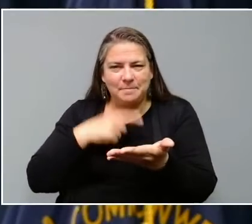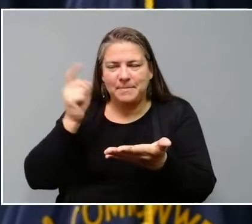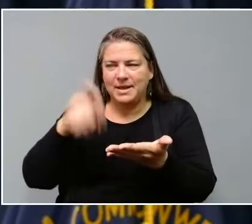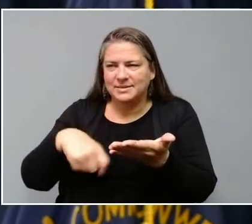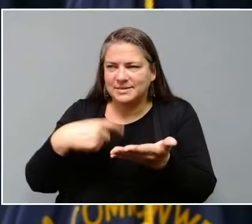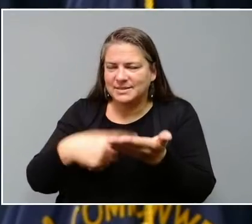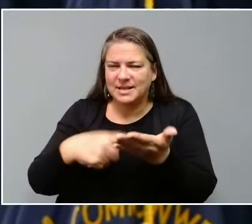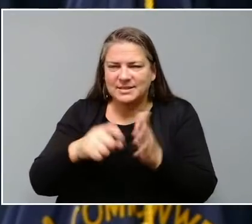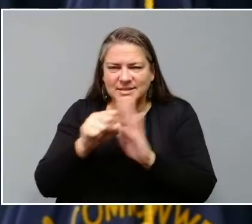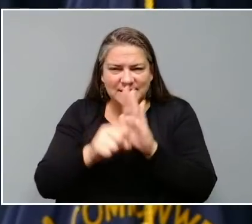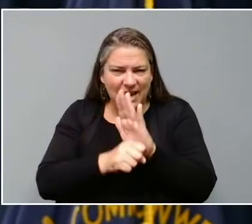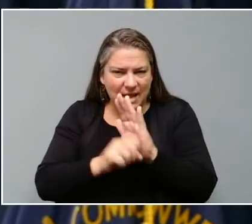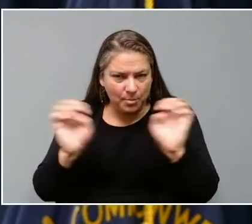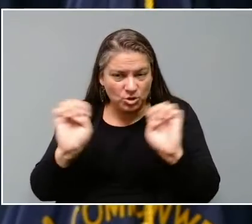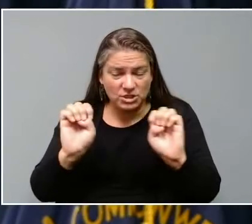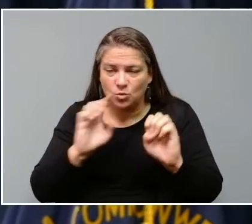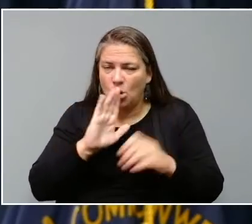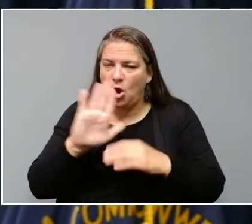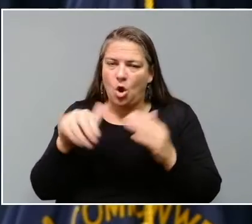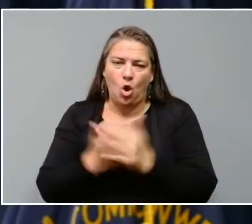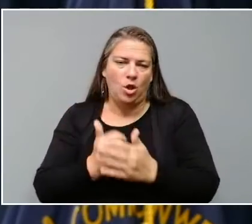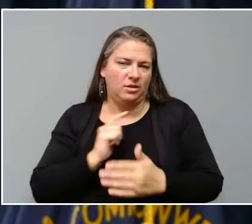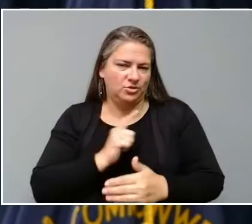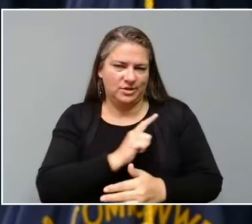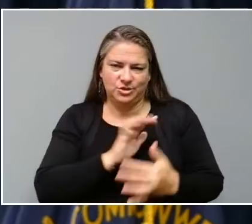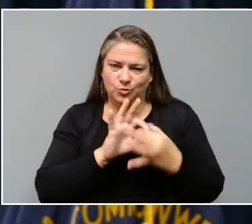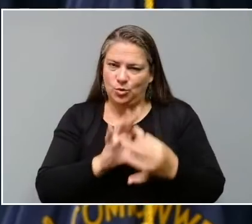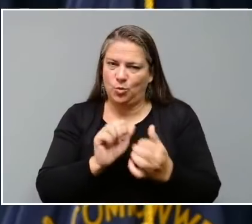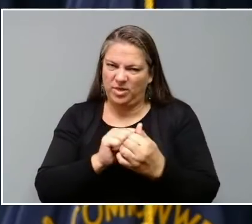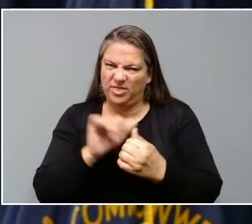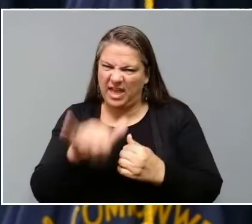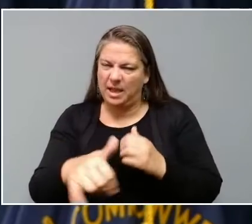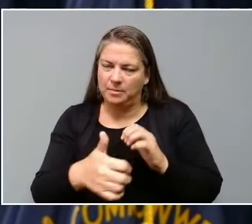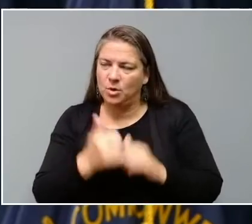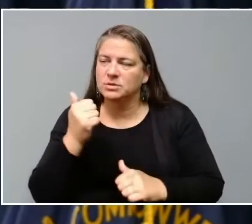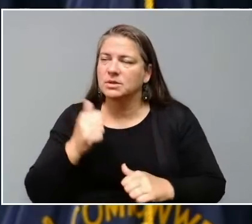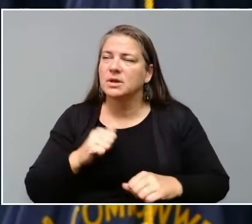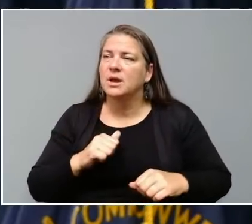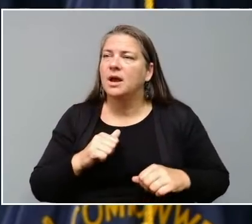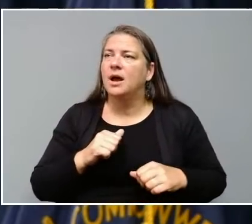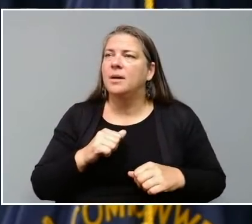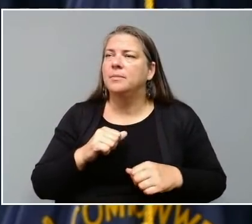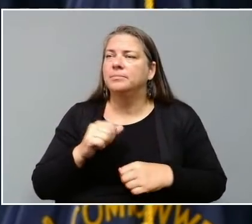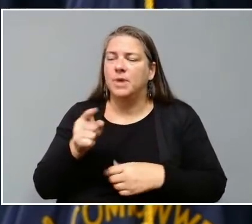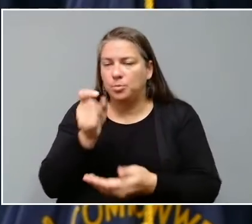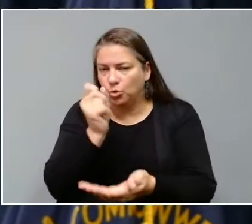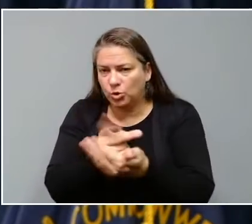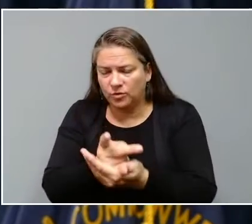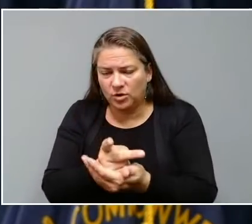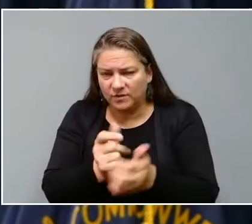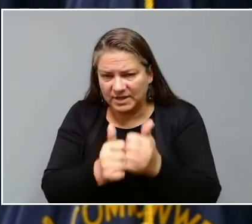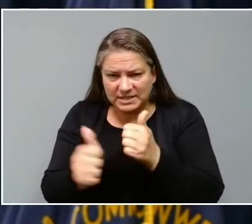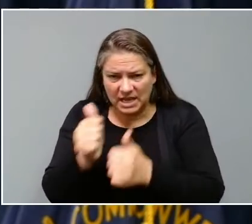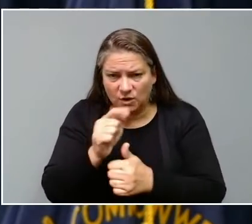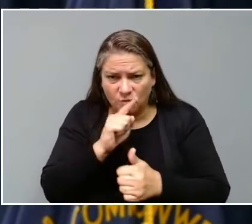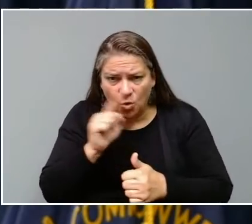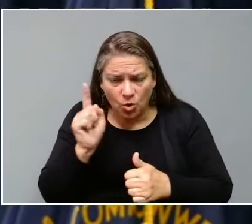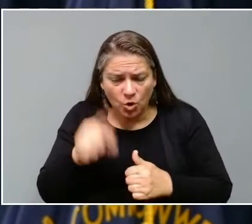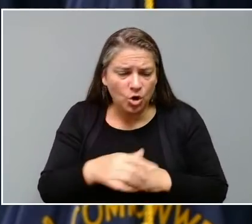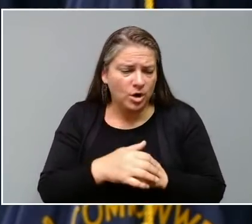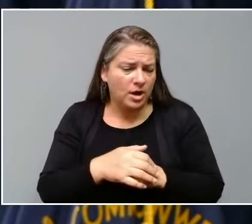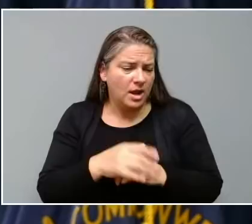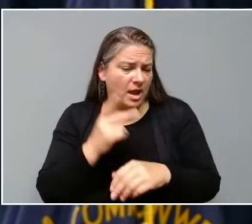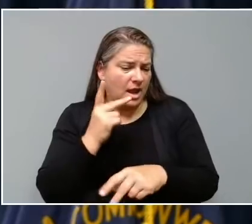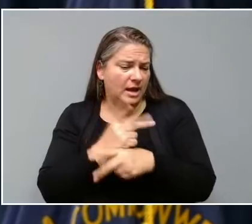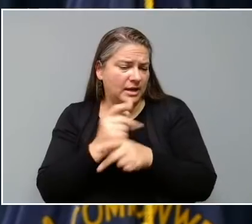all the legislation is about. And then approval of executive orders and continuing. And